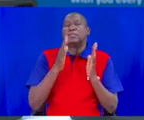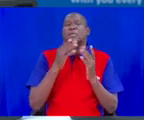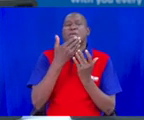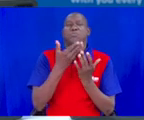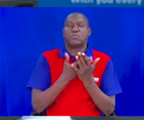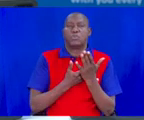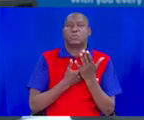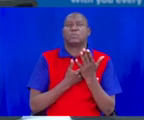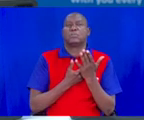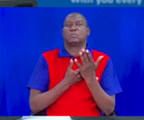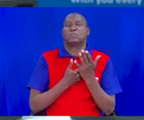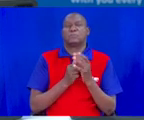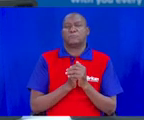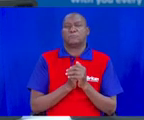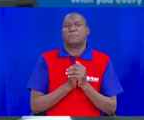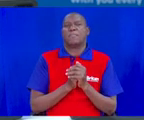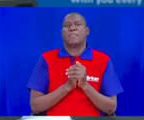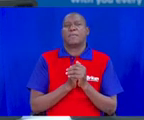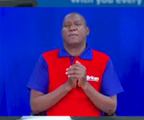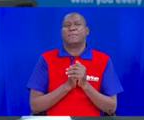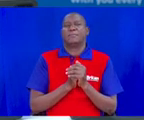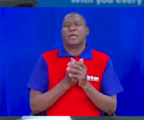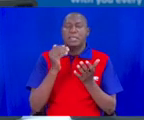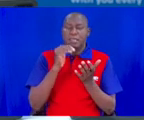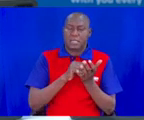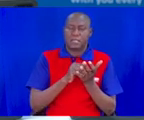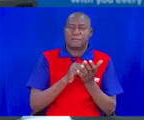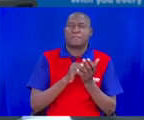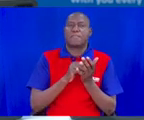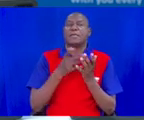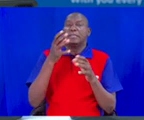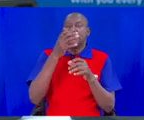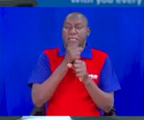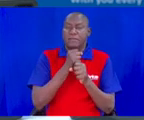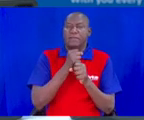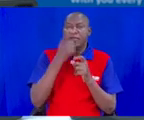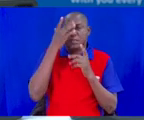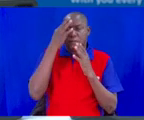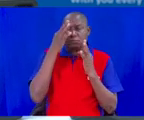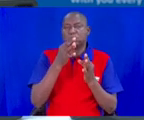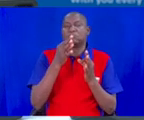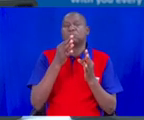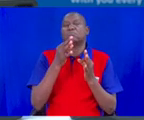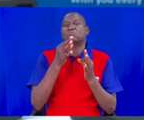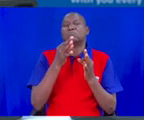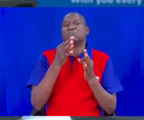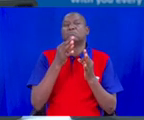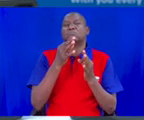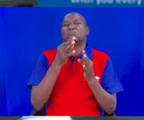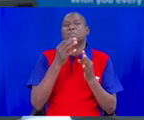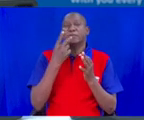report thereon. So the resolution, again, is to receive, consider, and if deemed